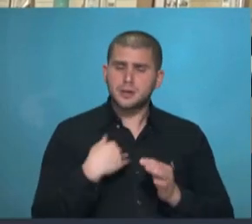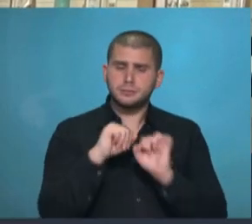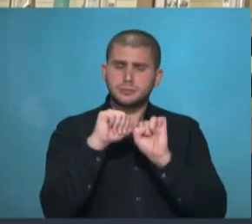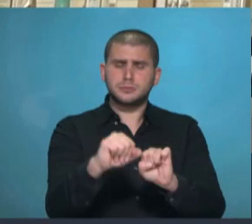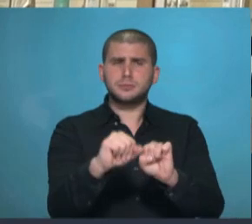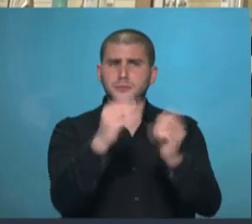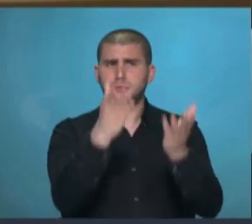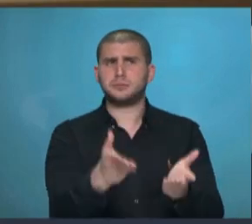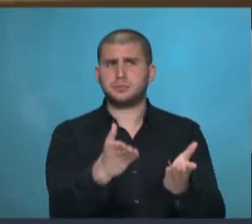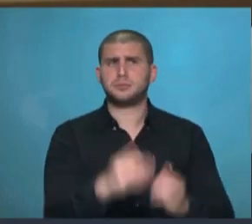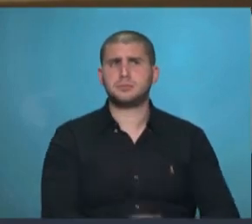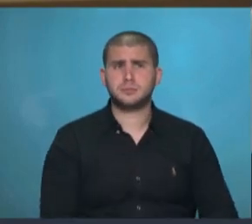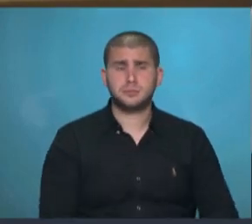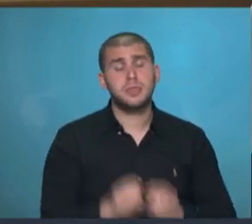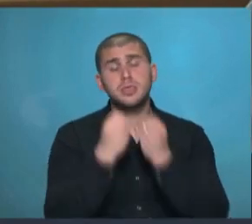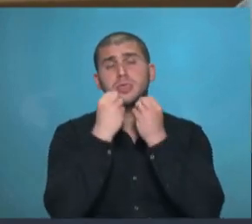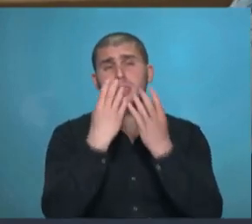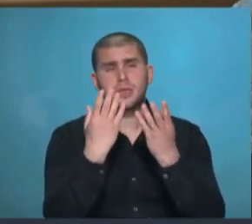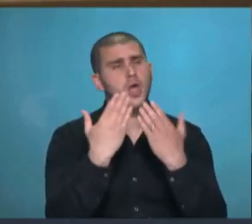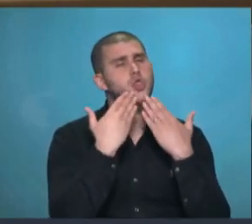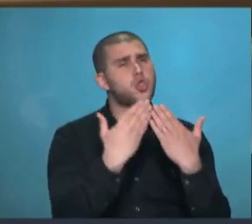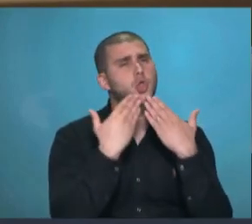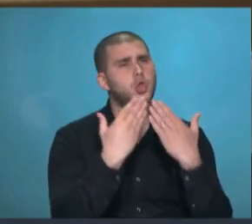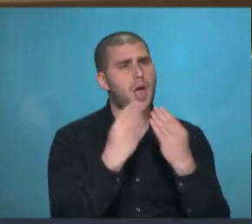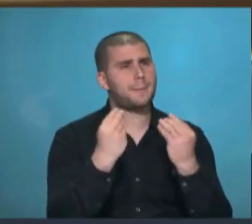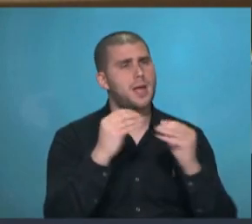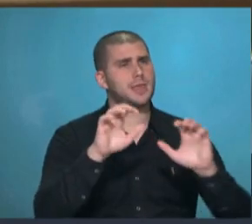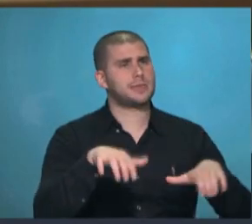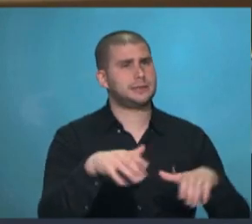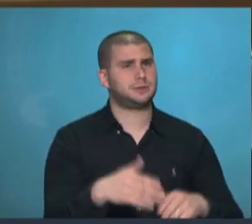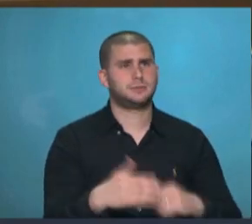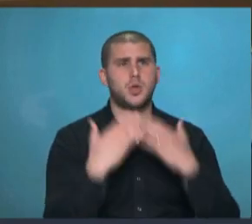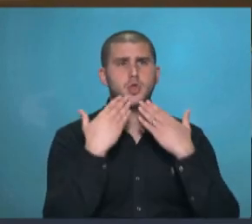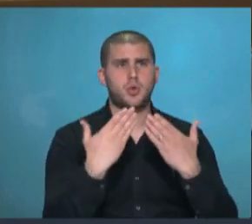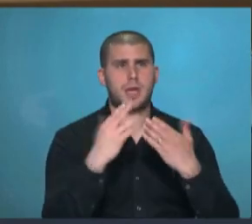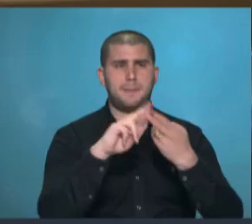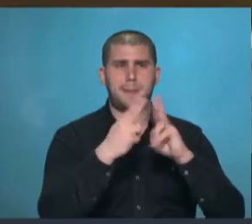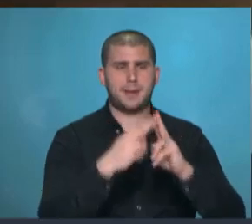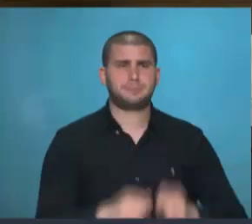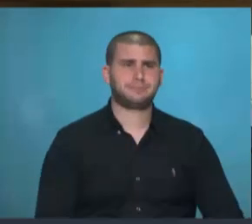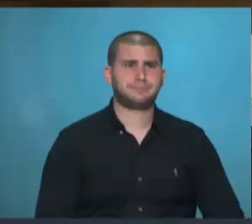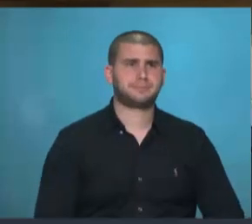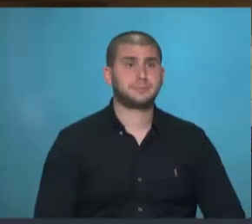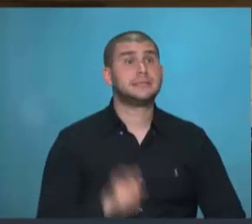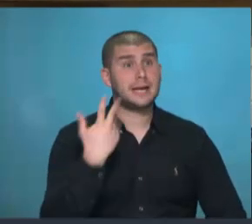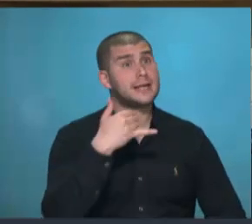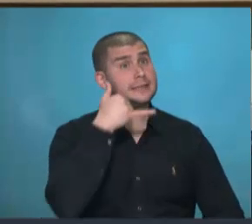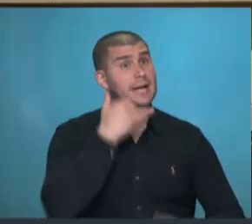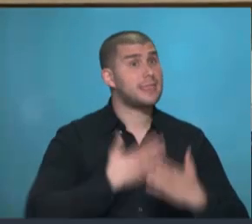hand in hand with you. Great. Thank you. Thank you very much, Mr. President. All the best. Okay, thank you. Bye-bye. That was a nice talk.